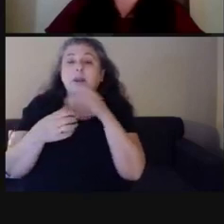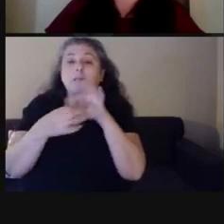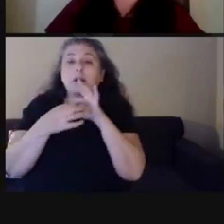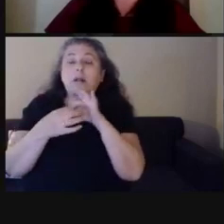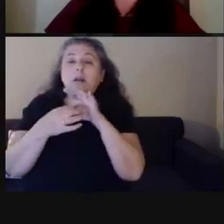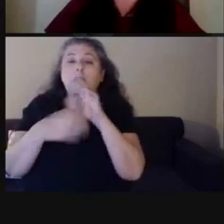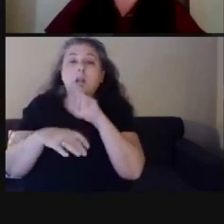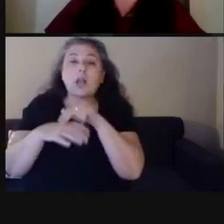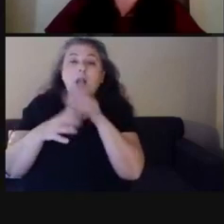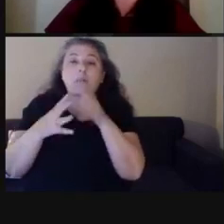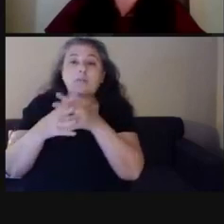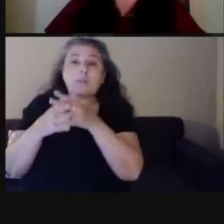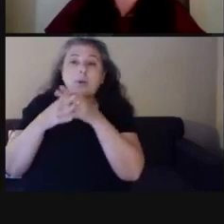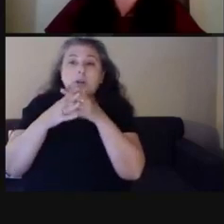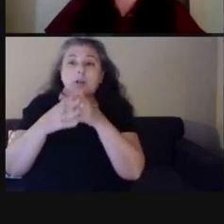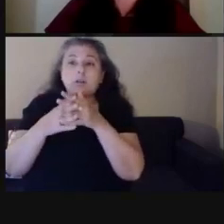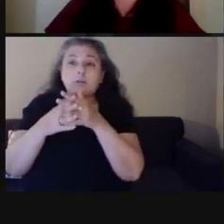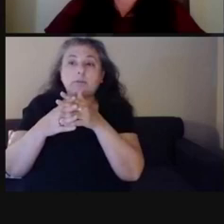American